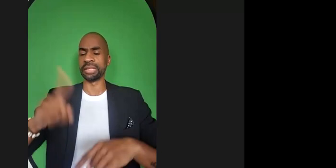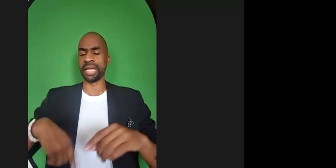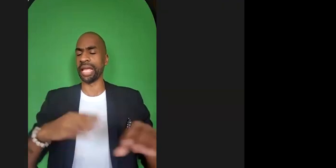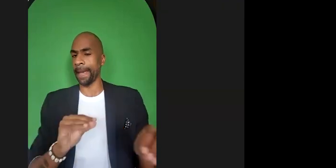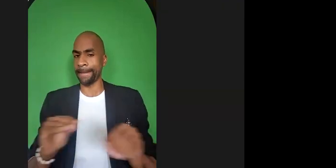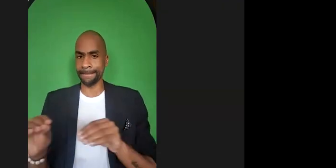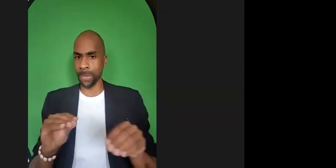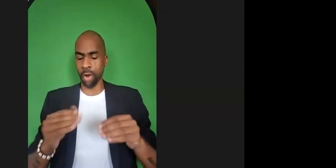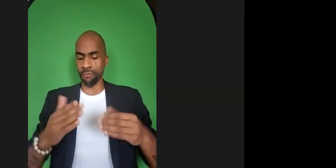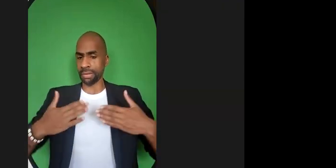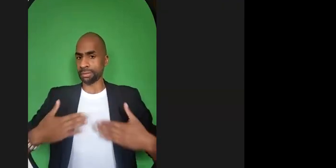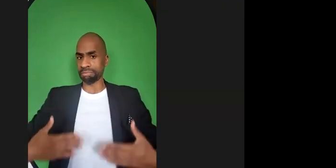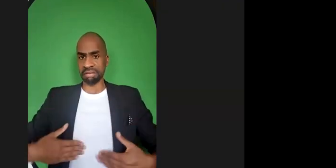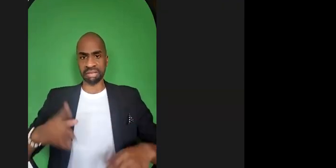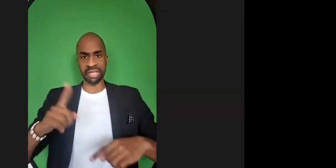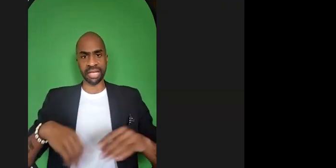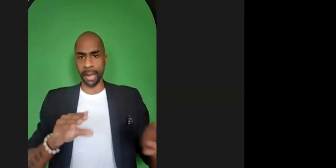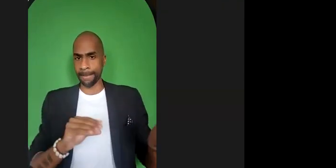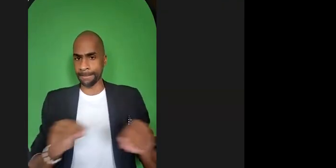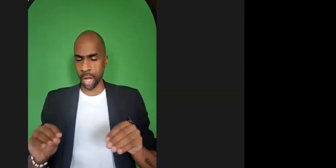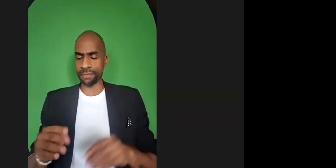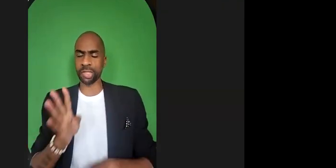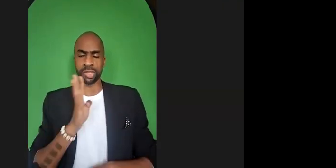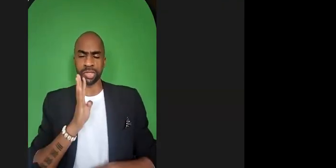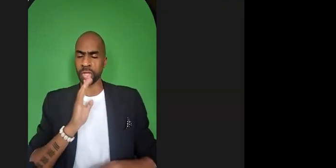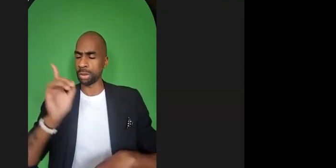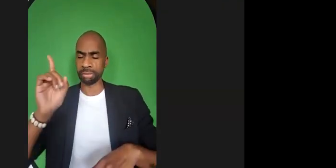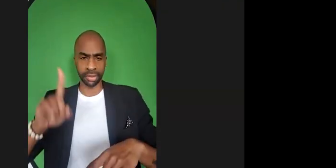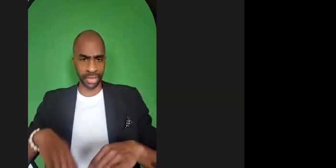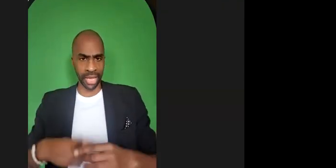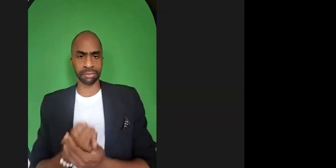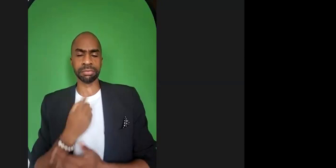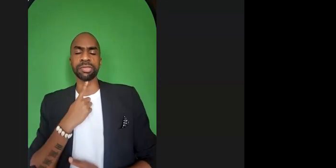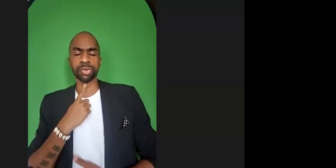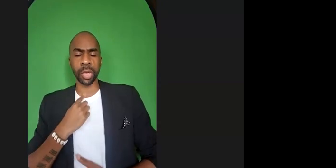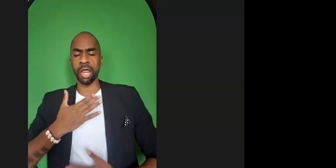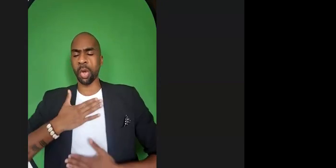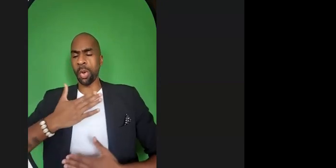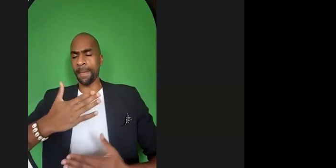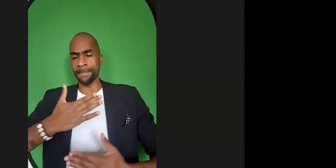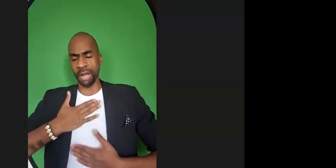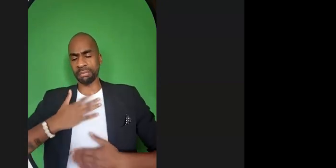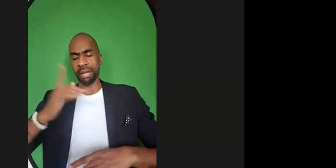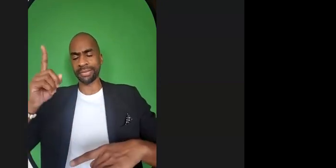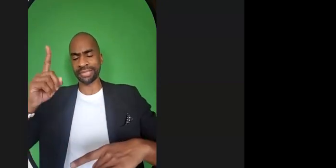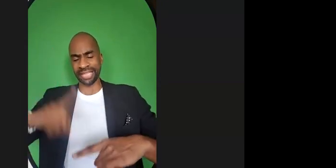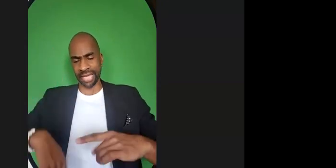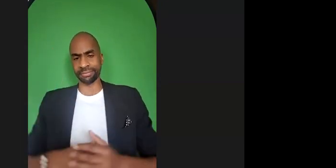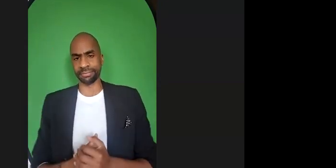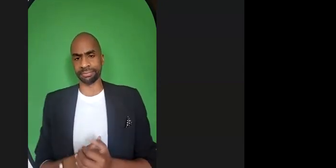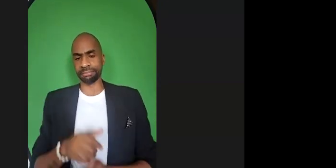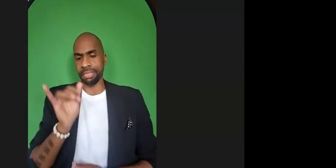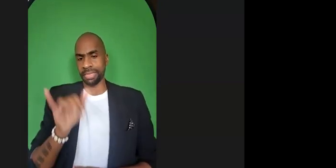trunk, unable to speak, swallow, and ultimately breathe. Yeah, that's